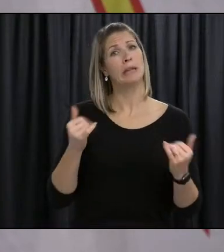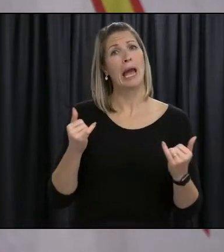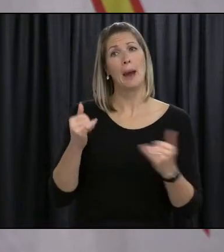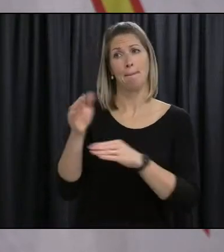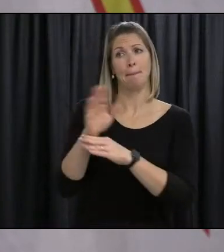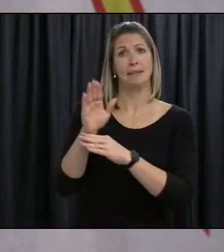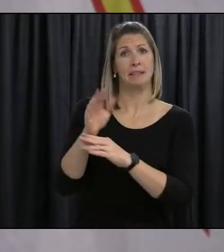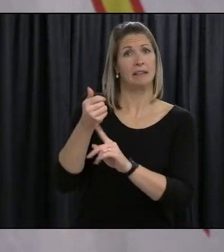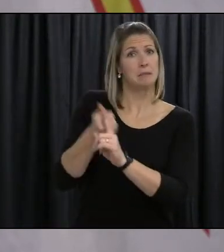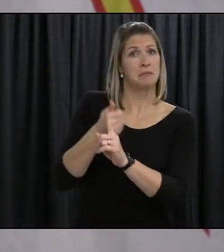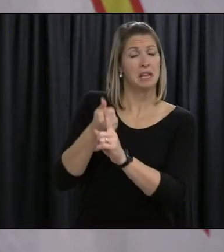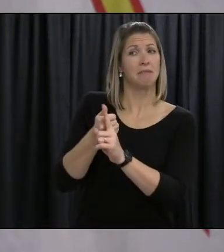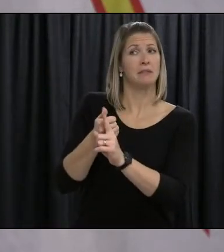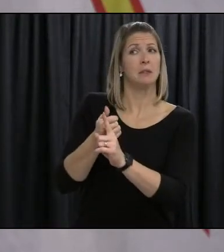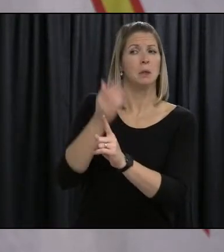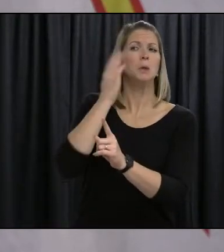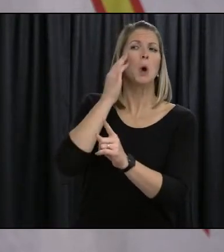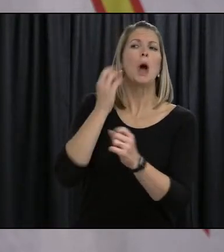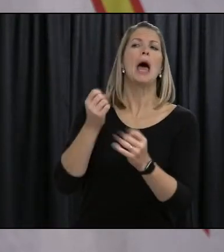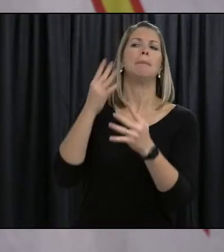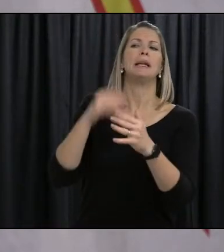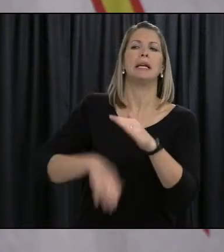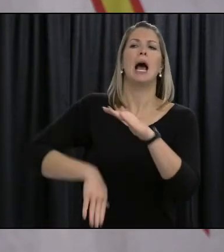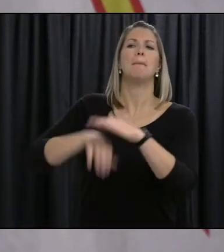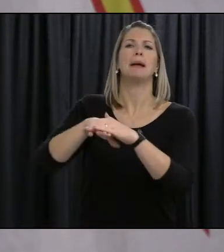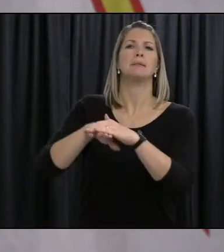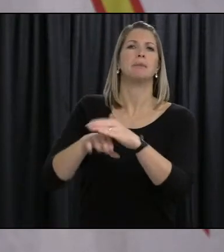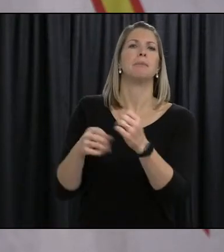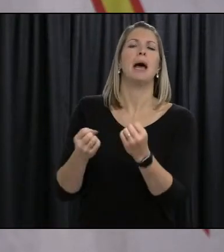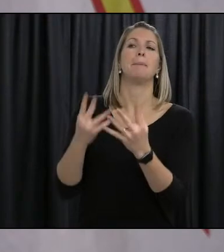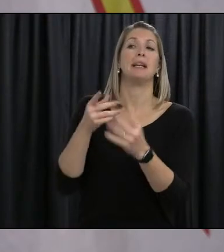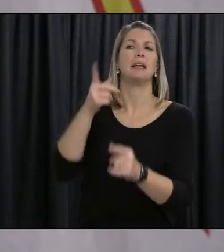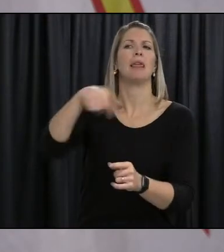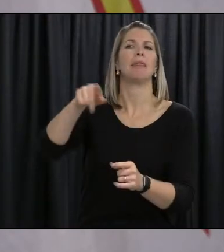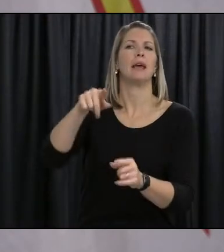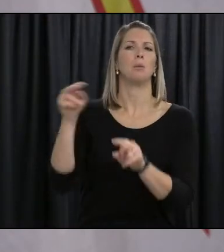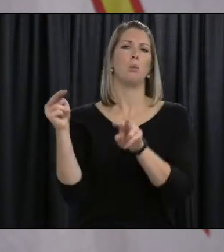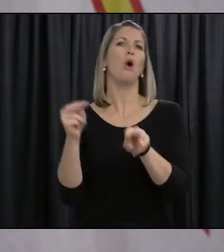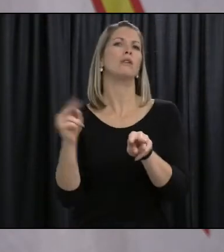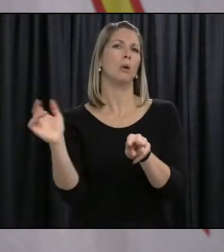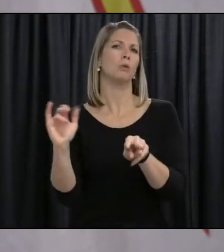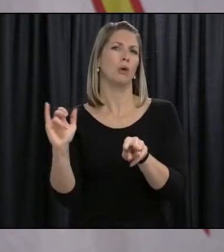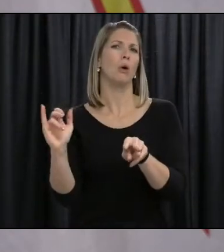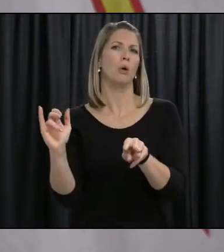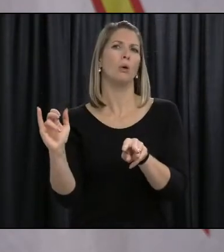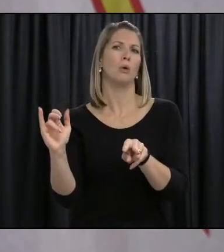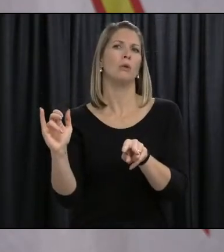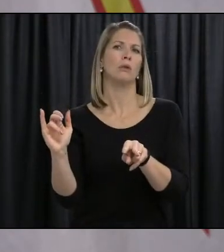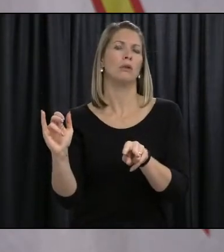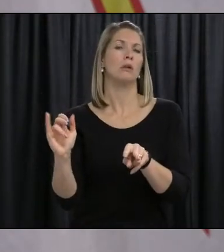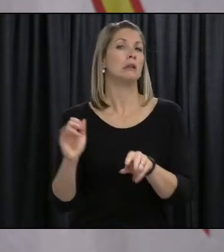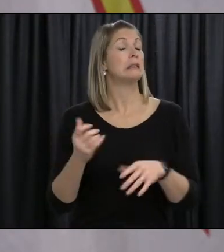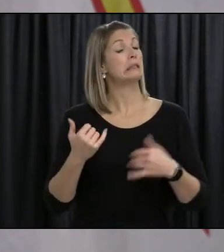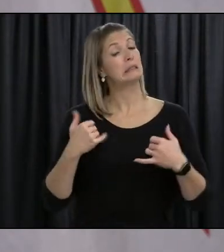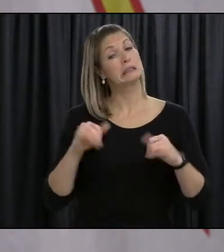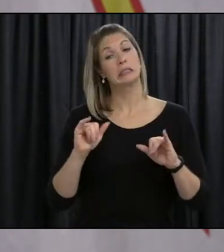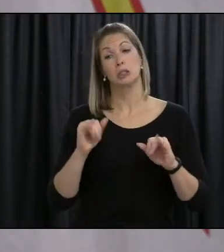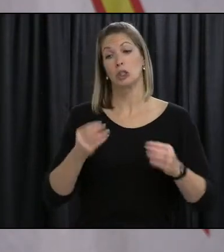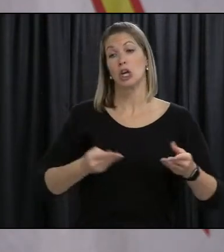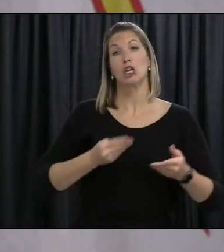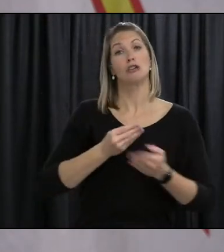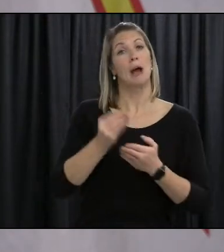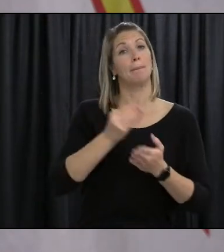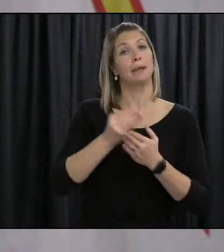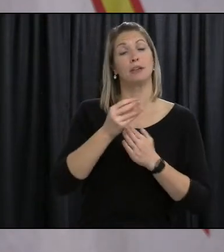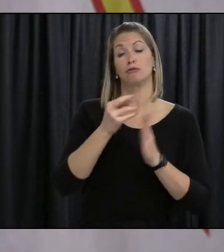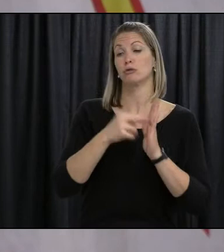would be careful about watching the number of people that are allowed in their stores as well at any one time. So those recommendations are still in place. We still